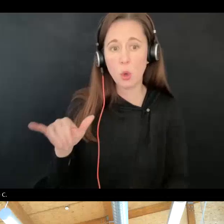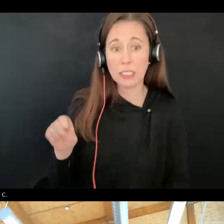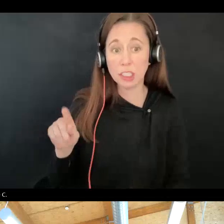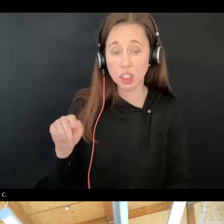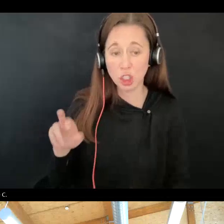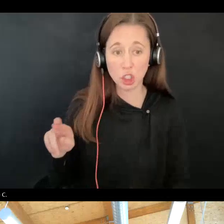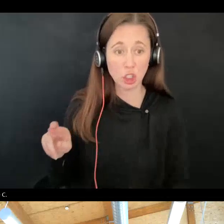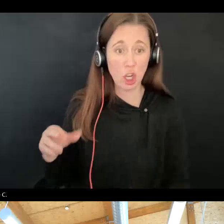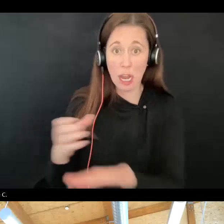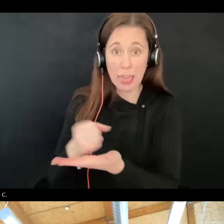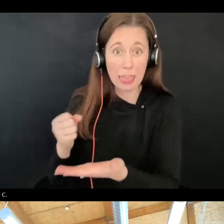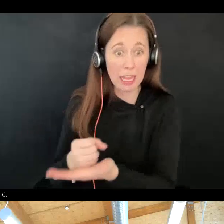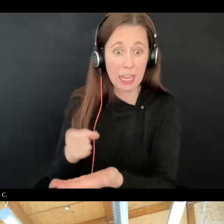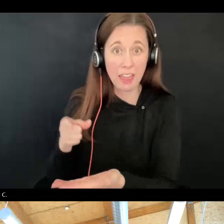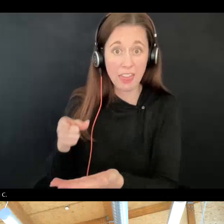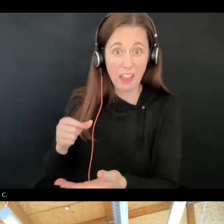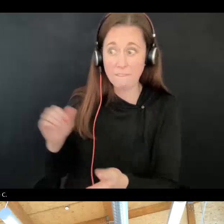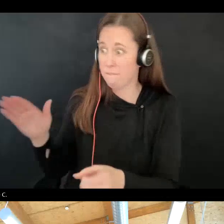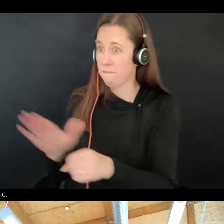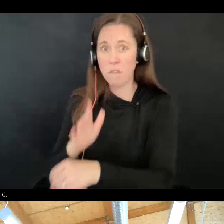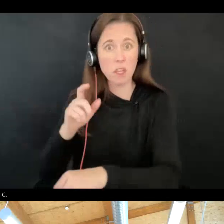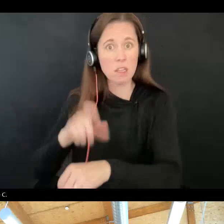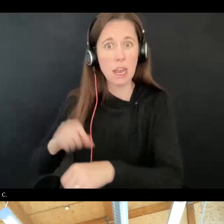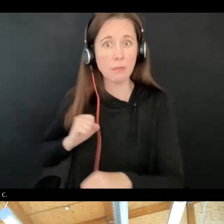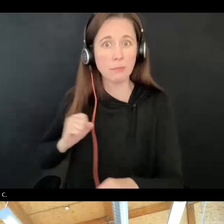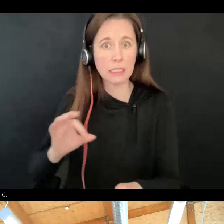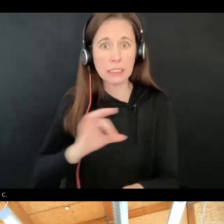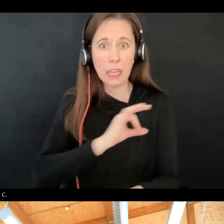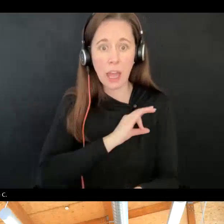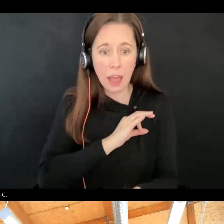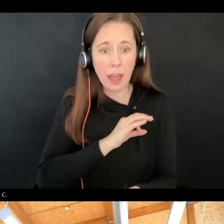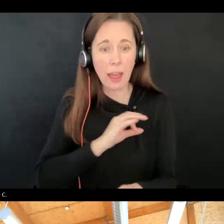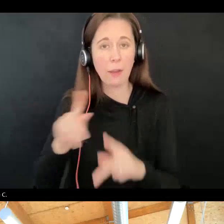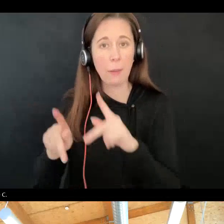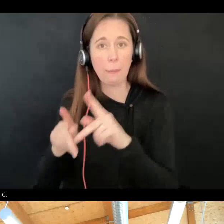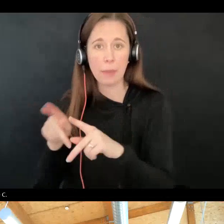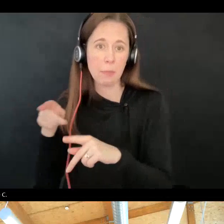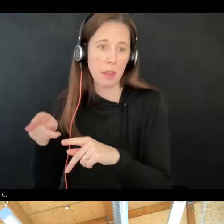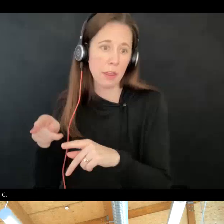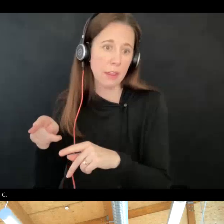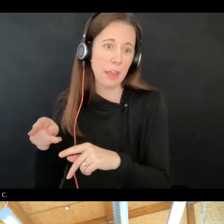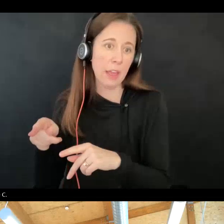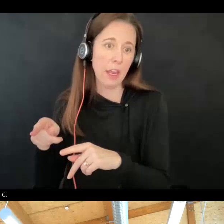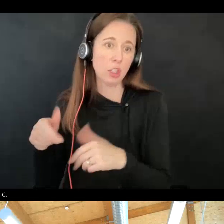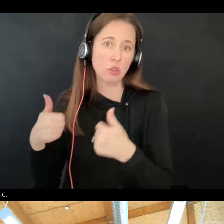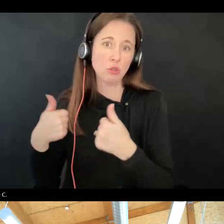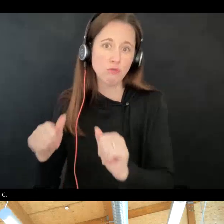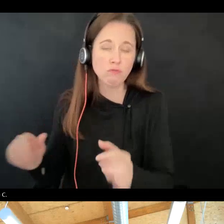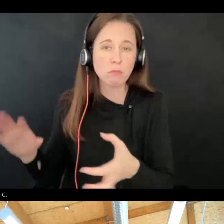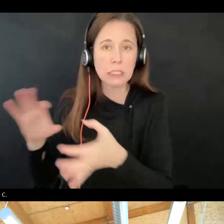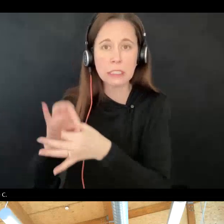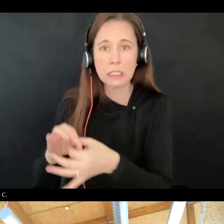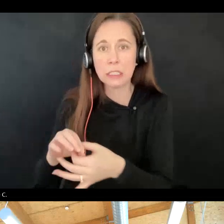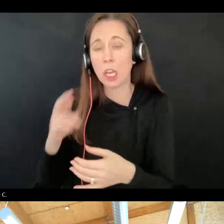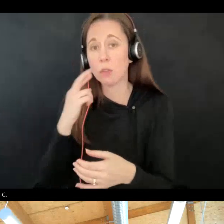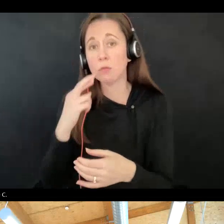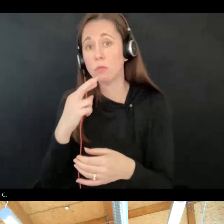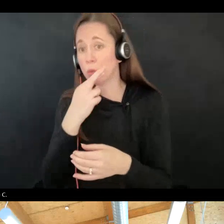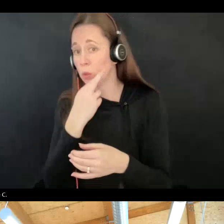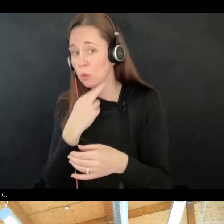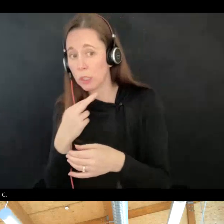staff. That's all they do. They network and organize with restaurants and places that utilize a lot of oysters.